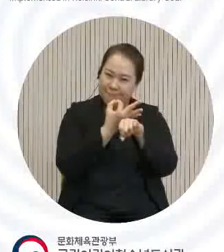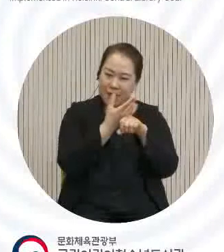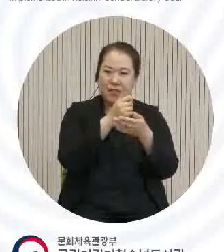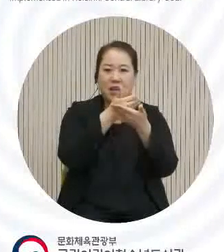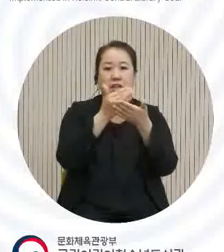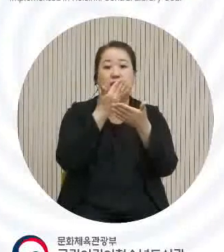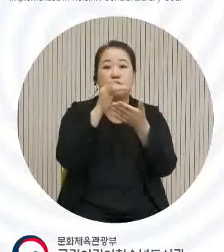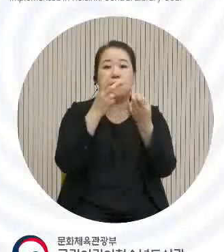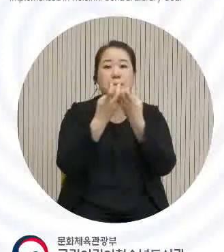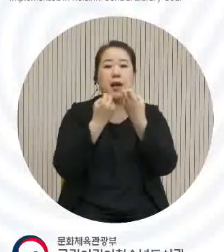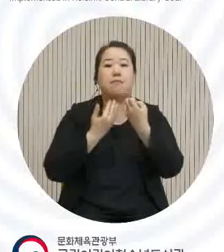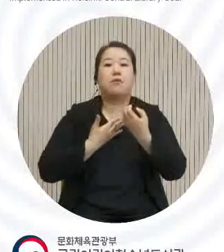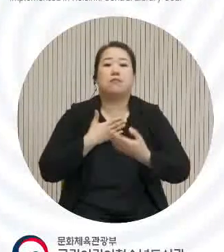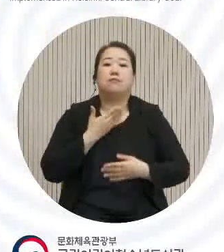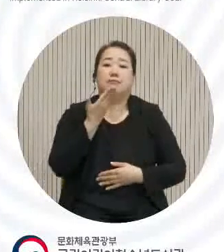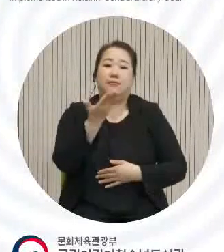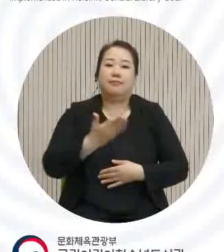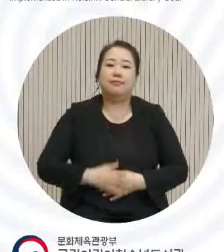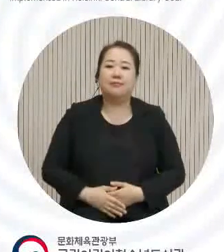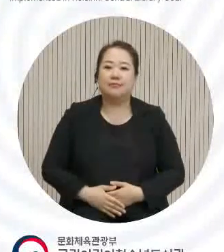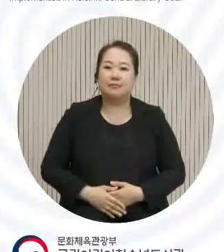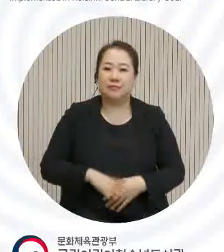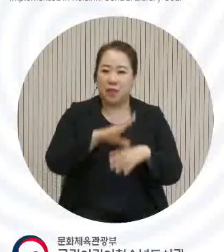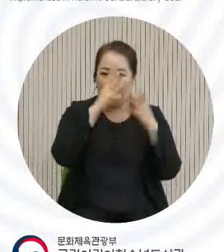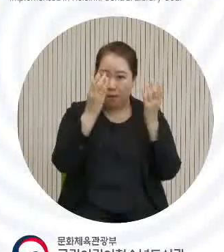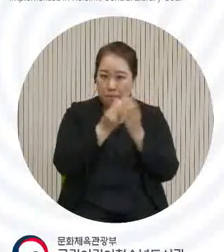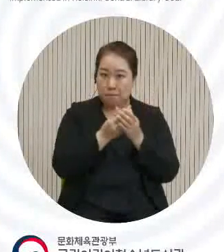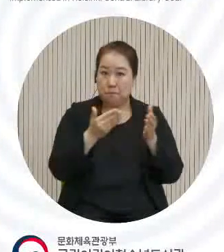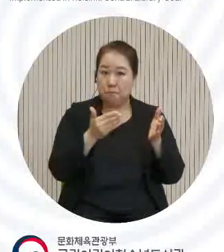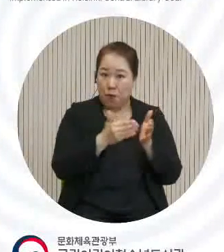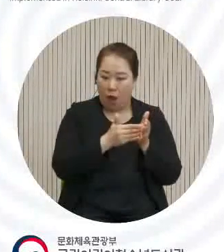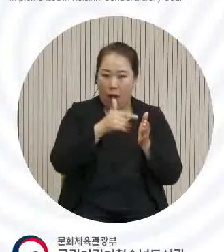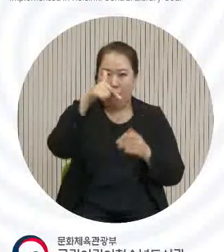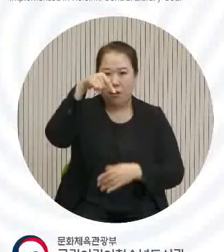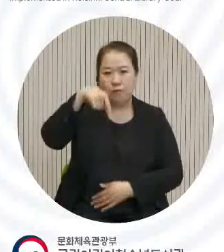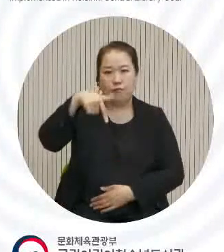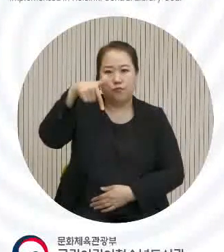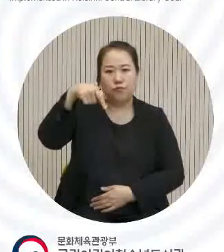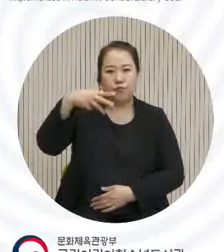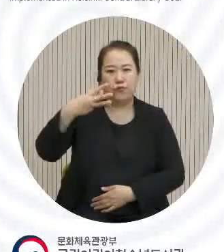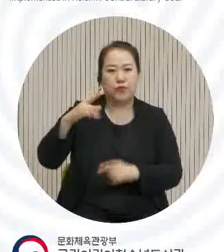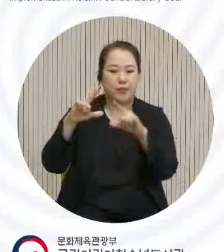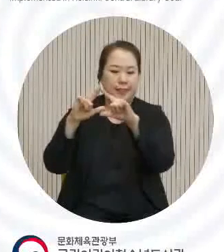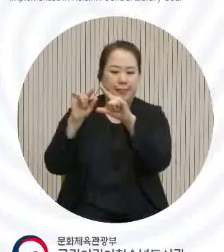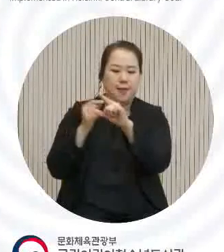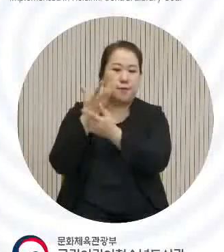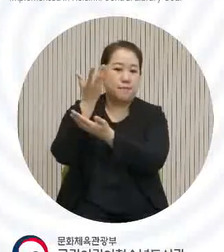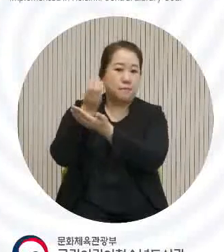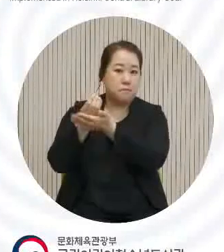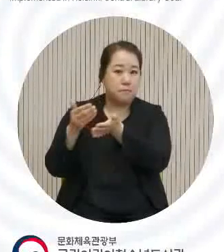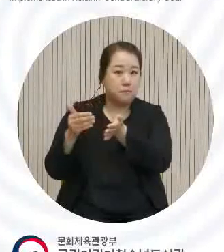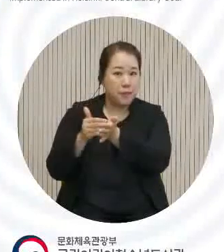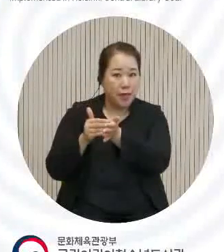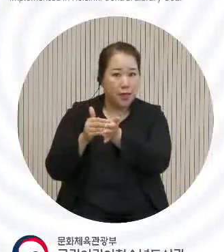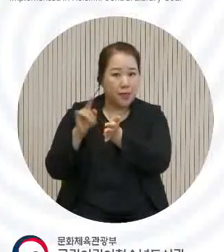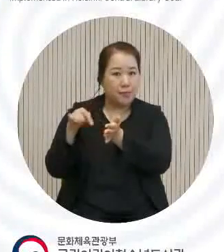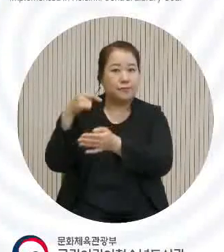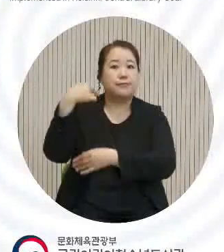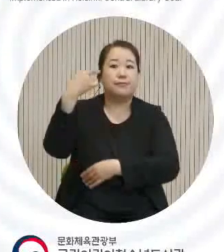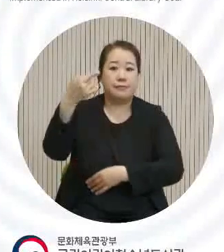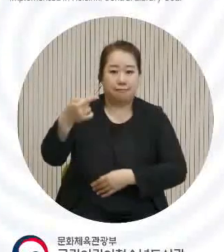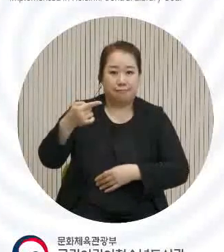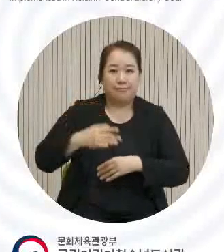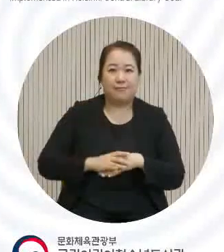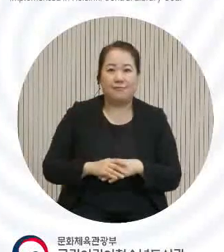When the drawings are done, they will be saved to Google Drive. After the drawings have been saved, they'll all go together as a group to the